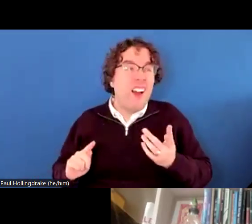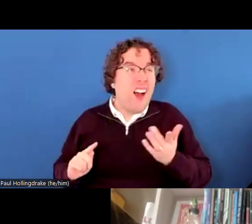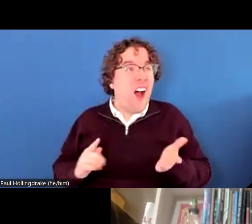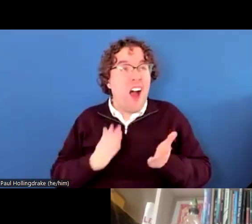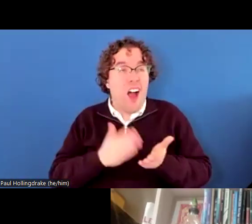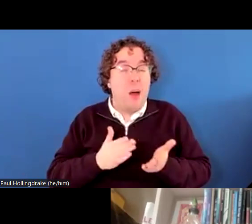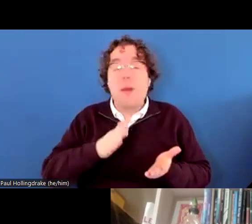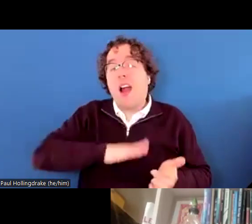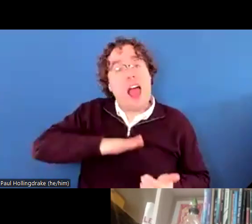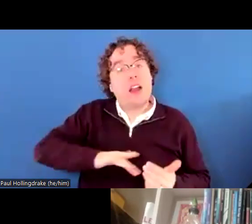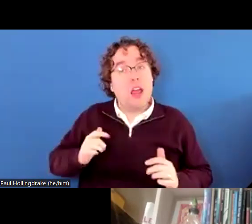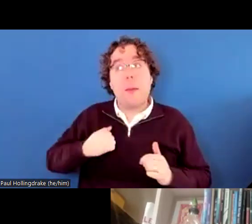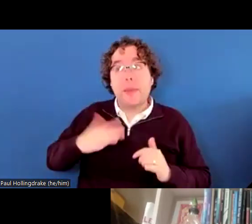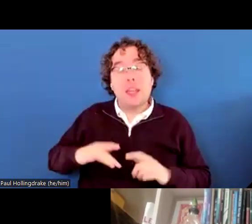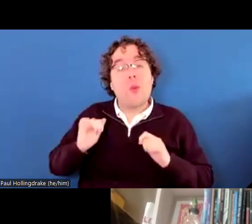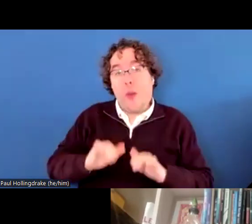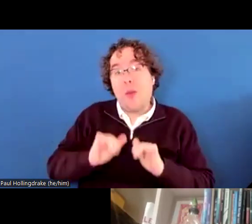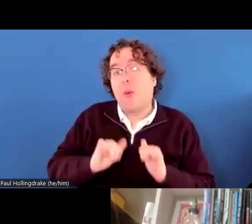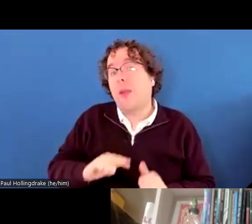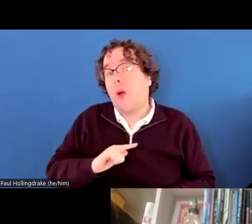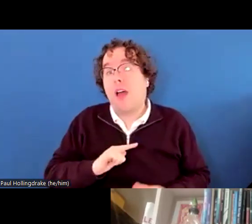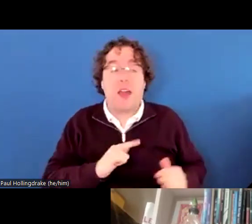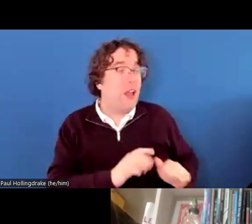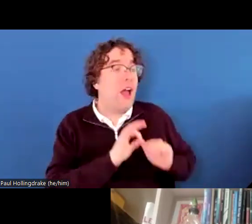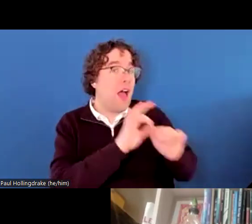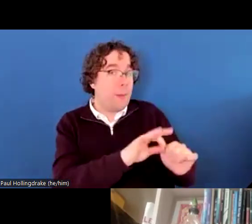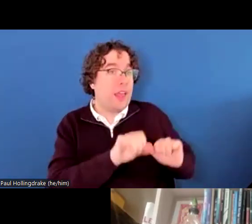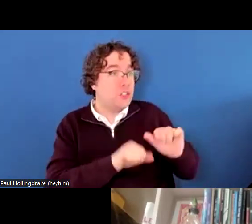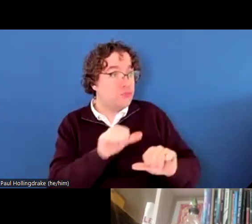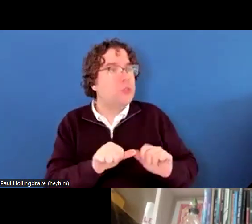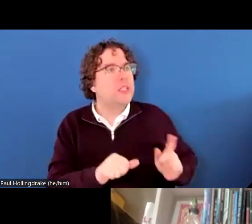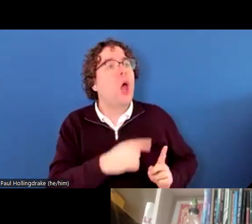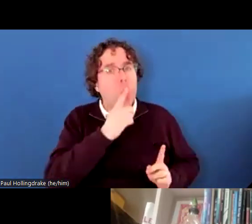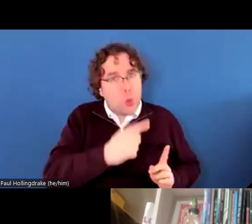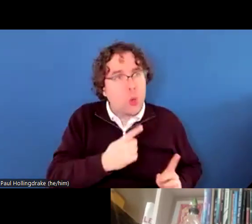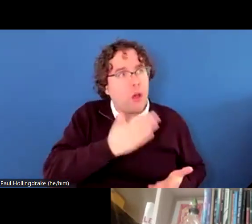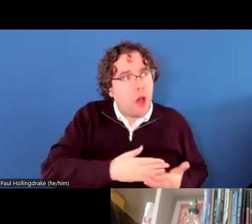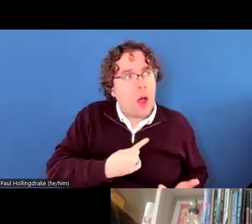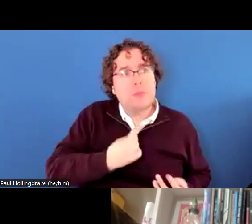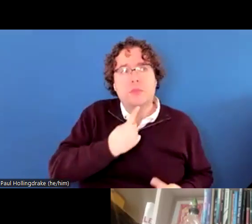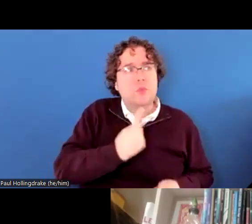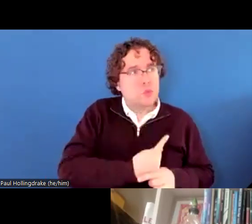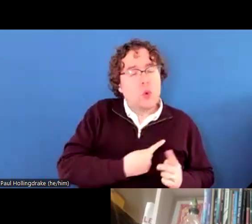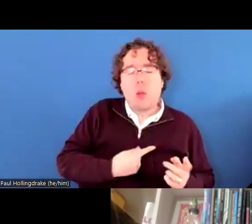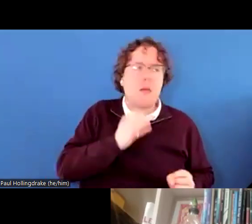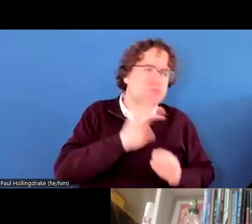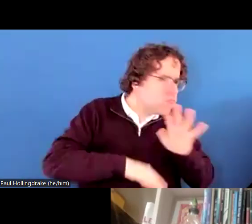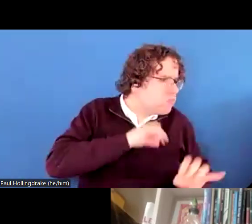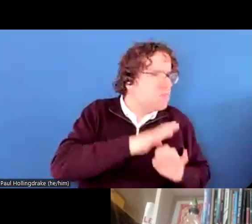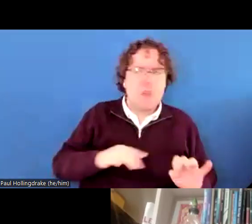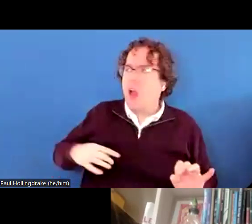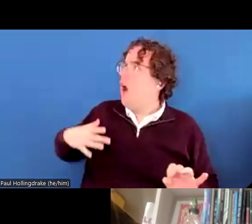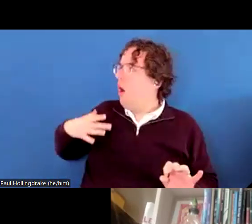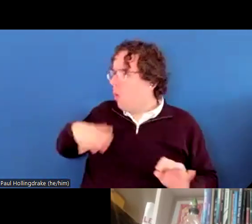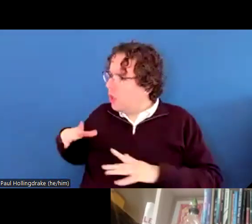like in the application process I was really able to lean into what I wanted to change and what I thought